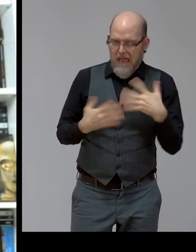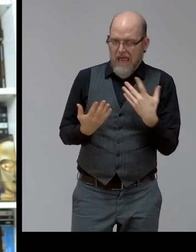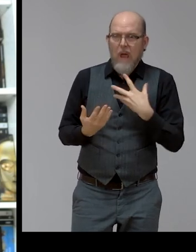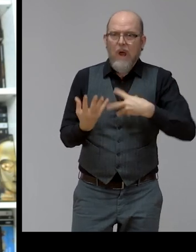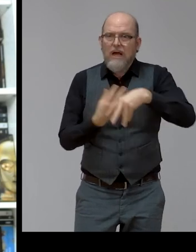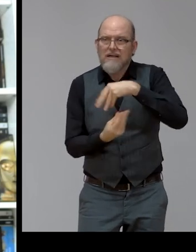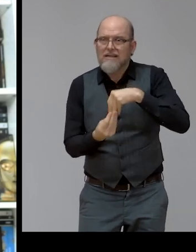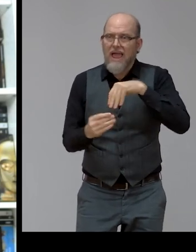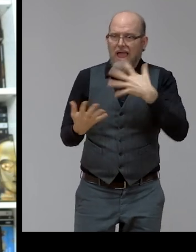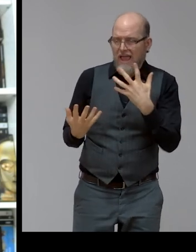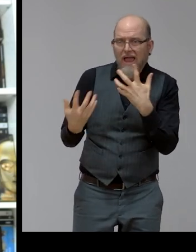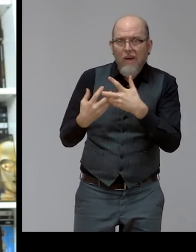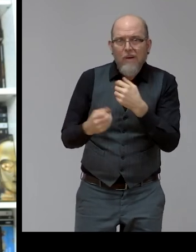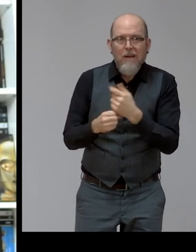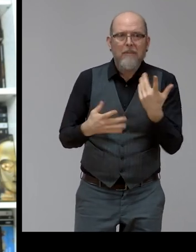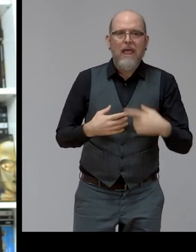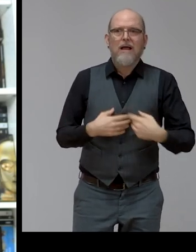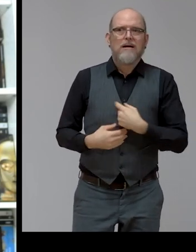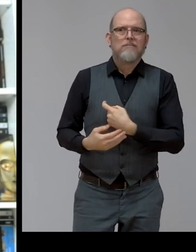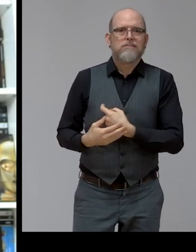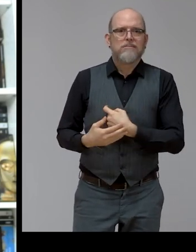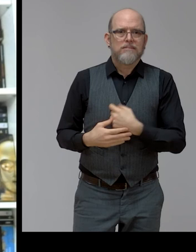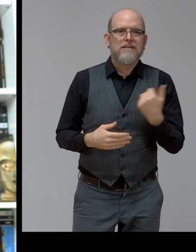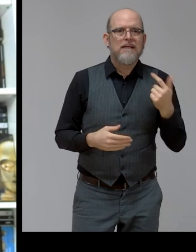Yeah, I think the biggest problem is with the companies.